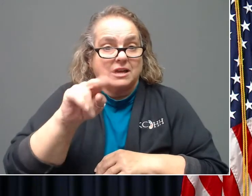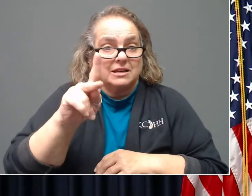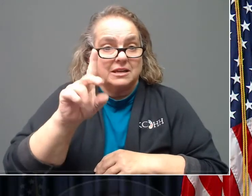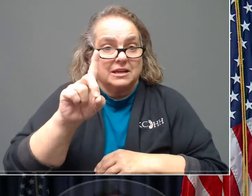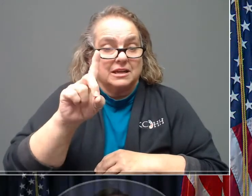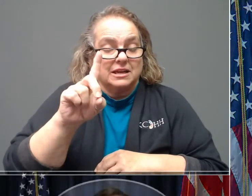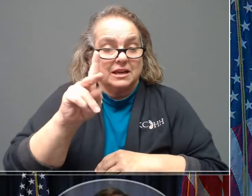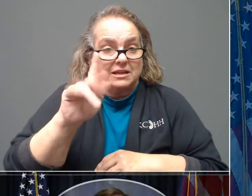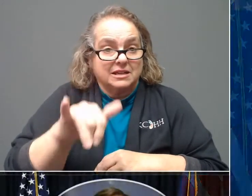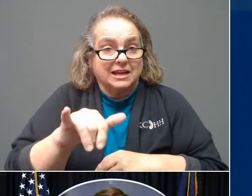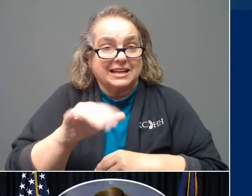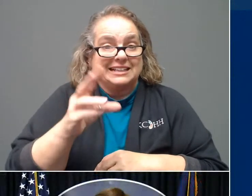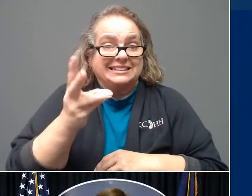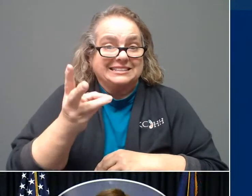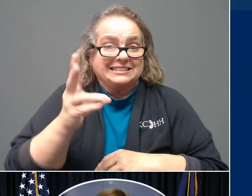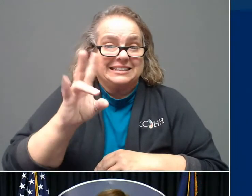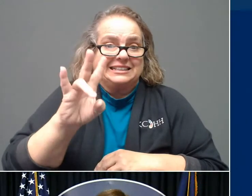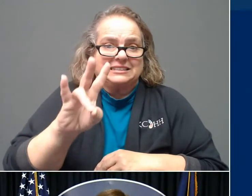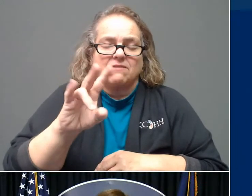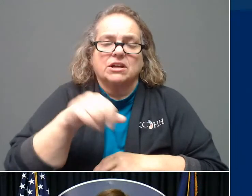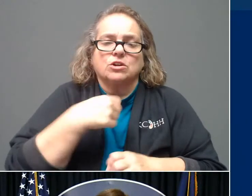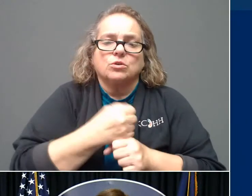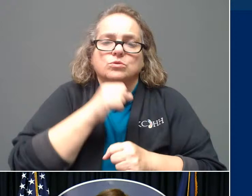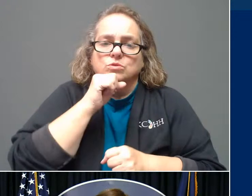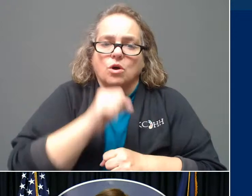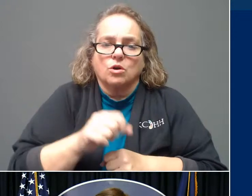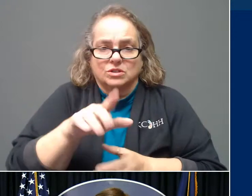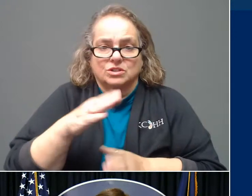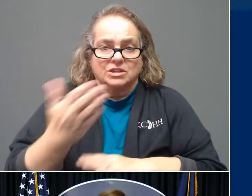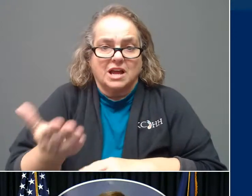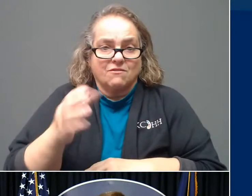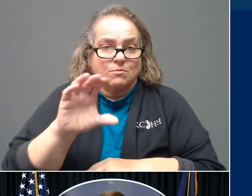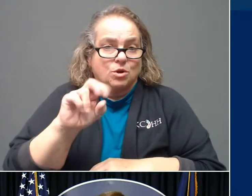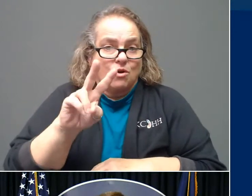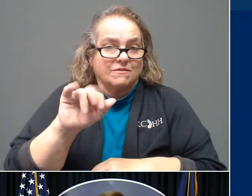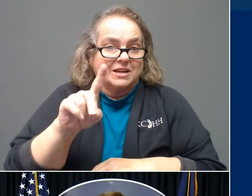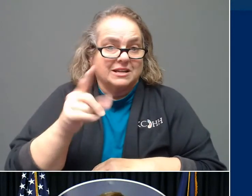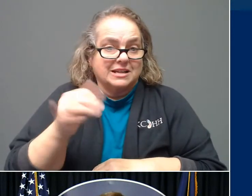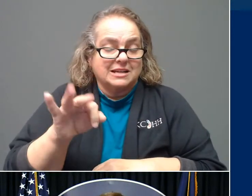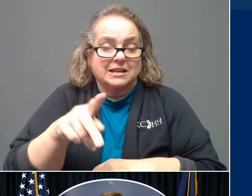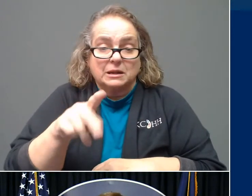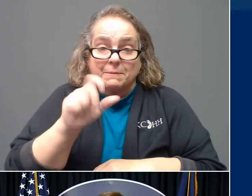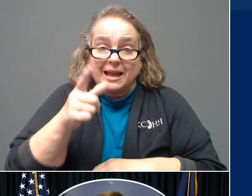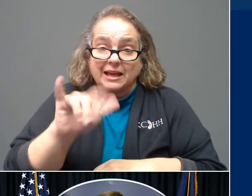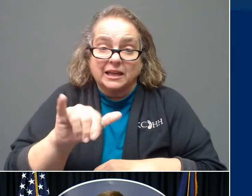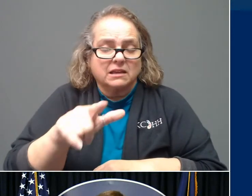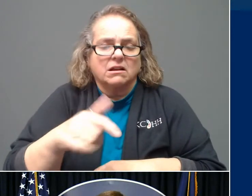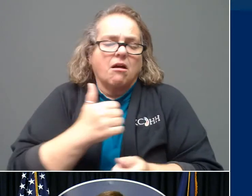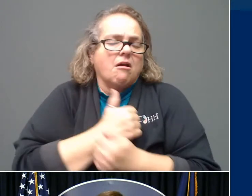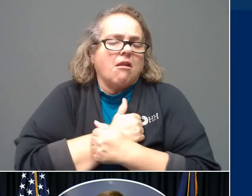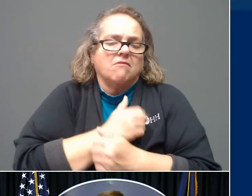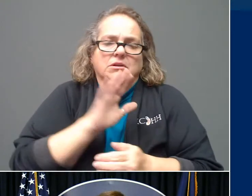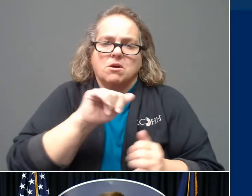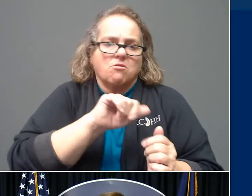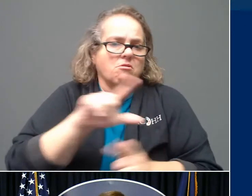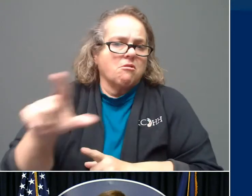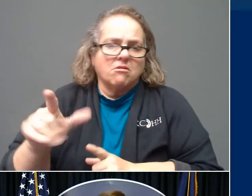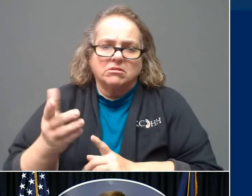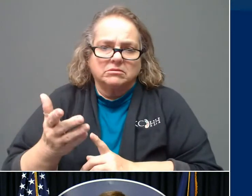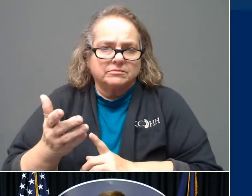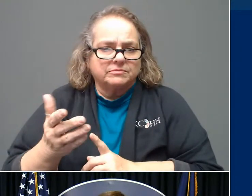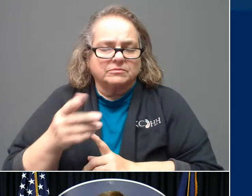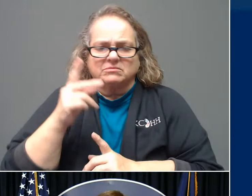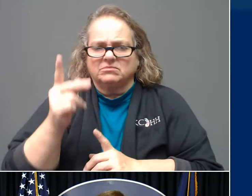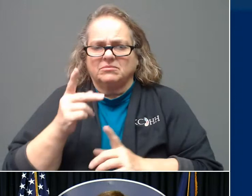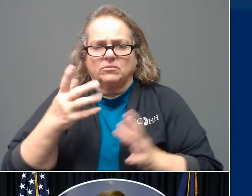passed away on Friday from COVID-19. Peggy was loved by all, and we saw that through the outpouring of love for